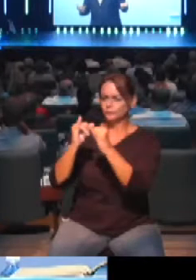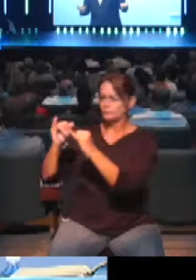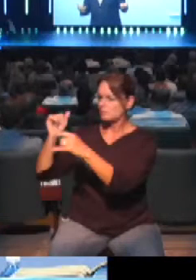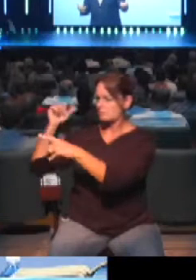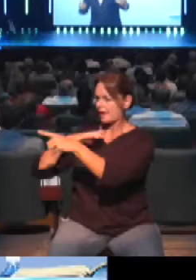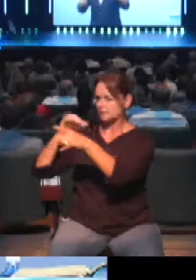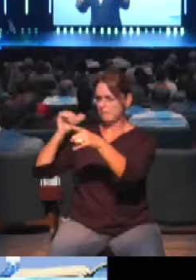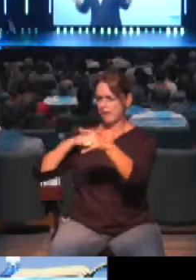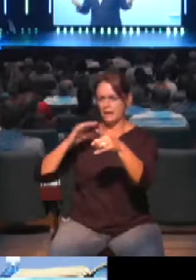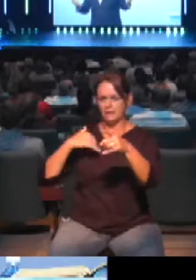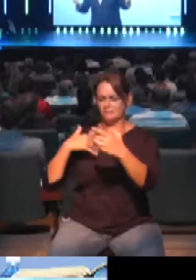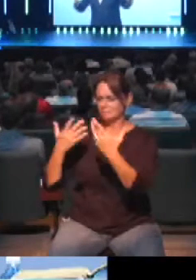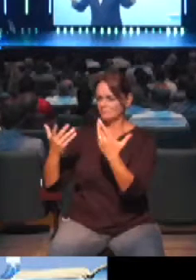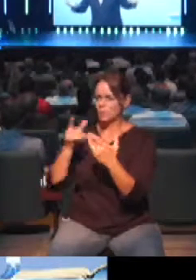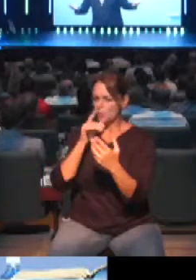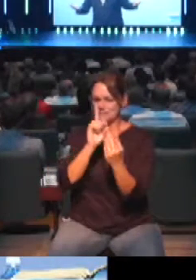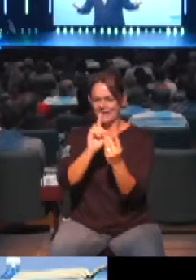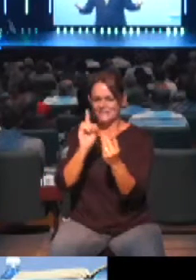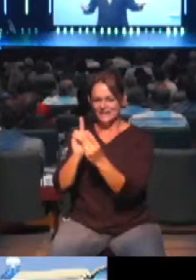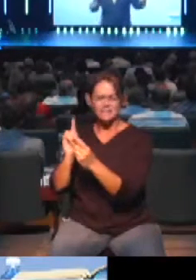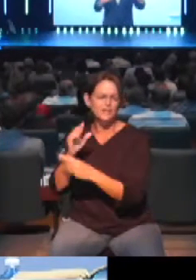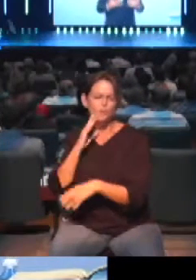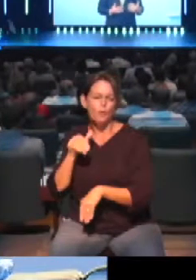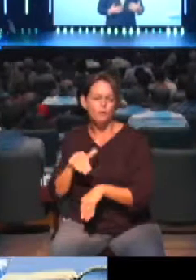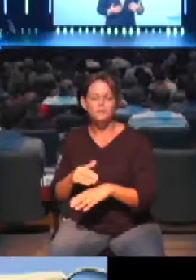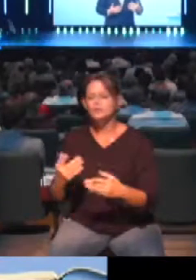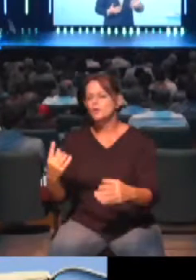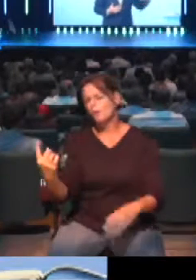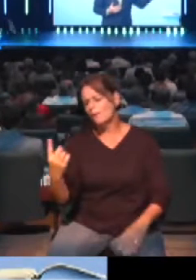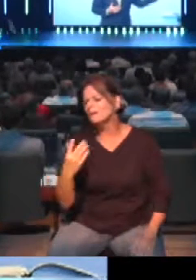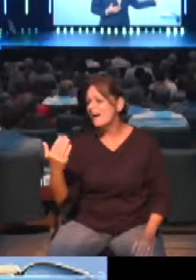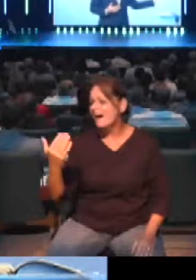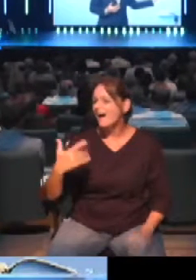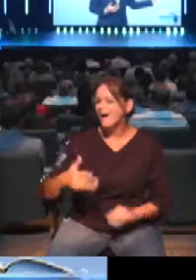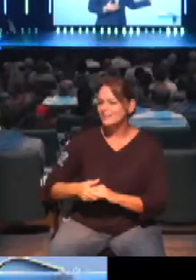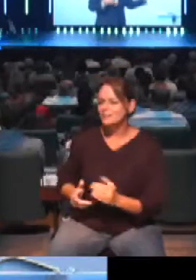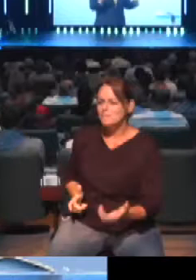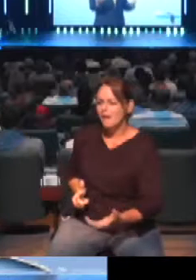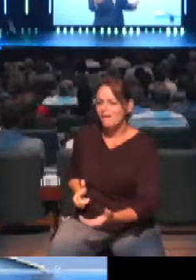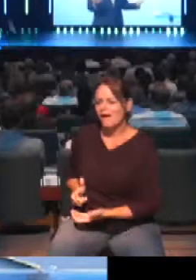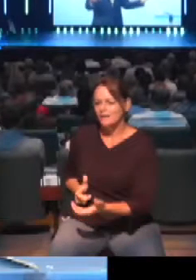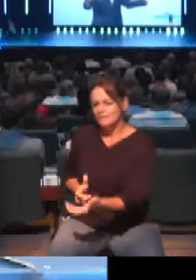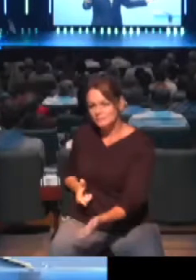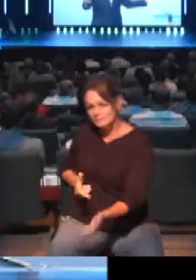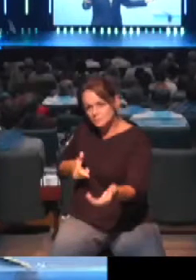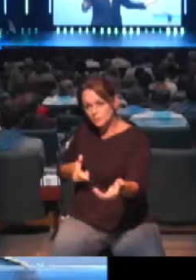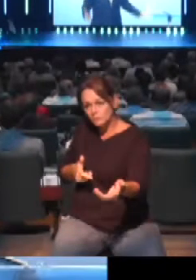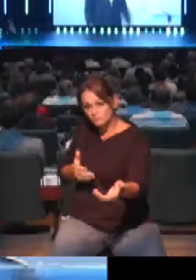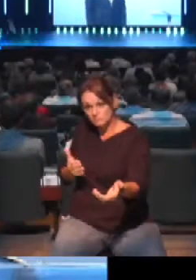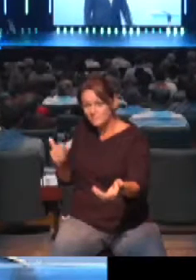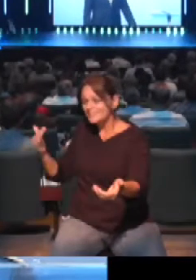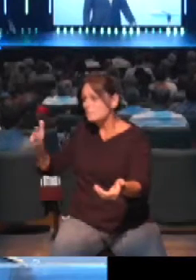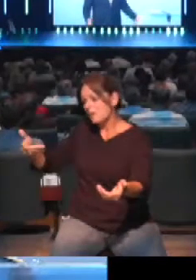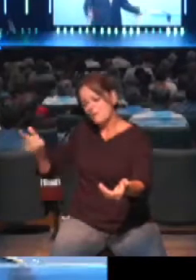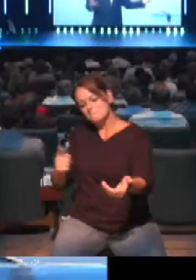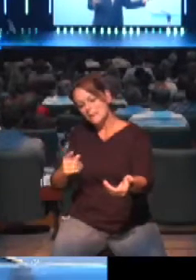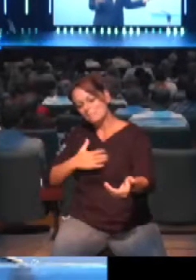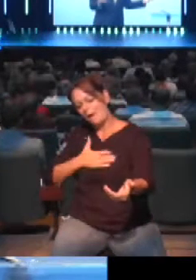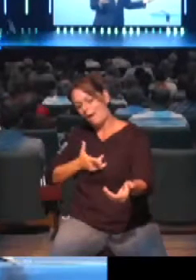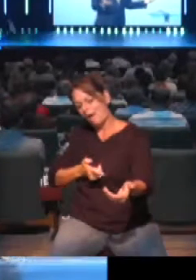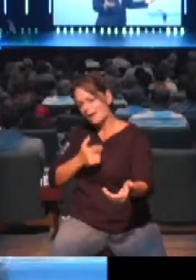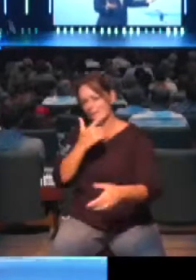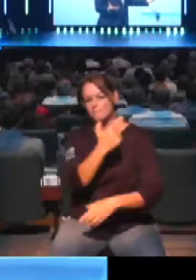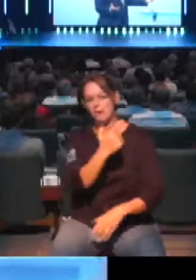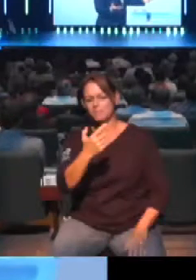guys, and I mean, just normal stuff, bring them in the house, show them my gun collection, just normal things that a father would